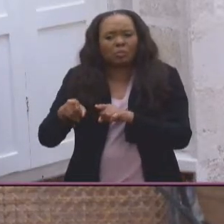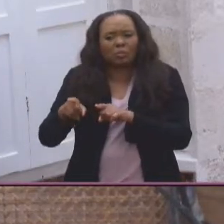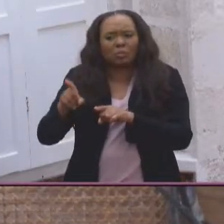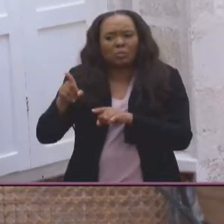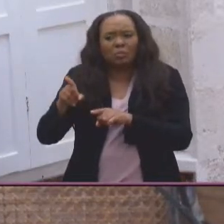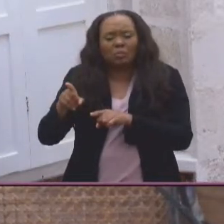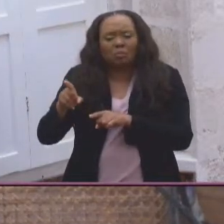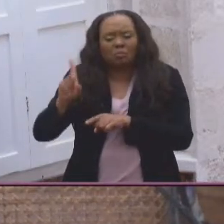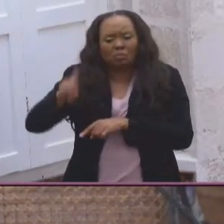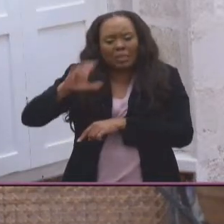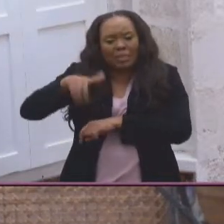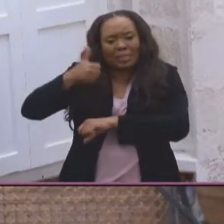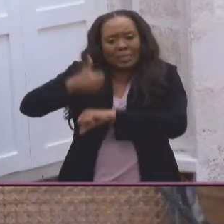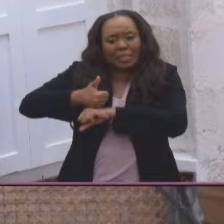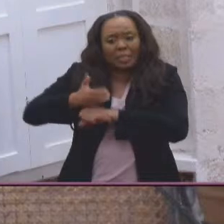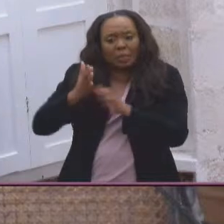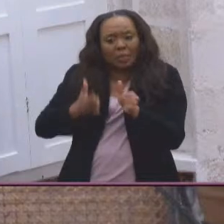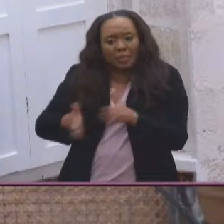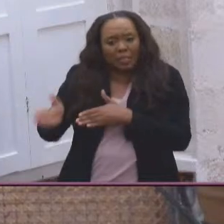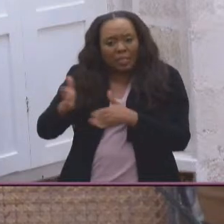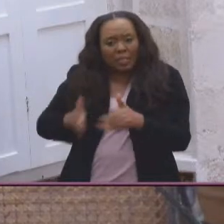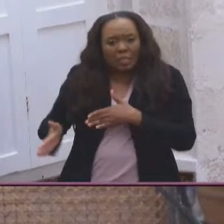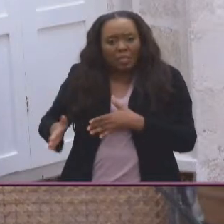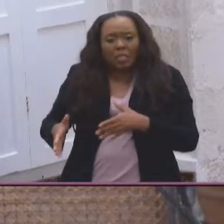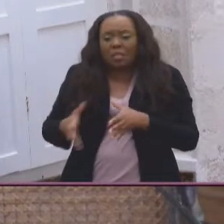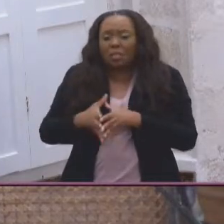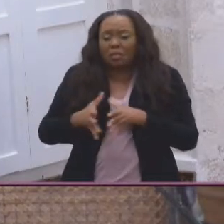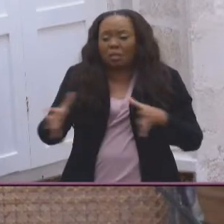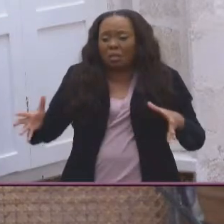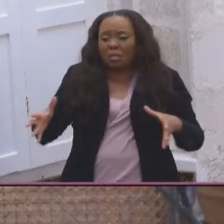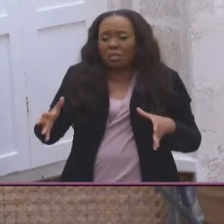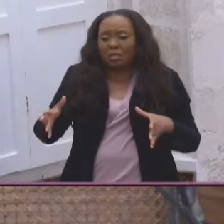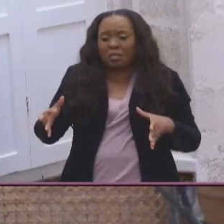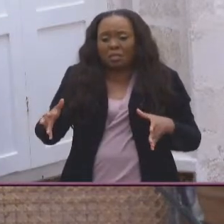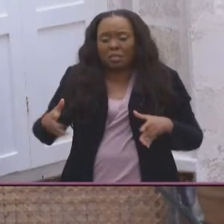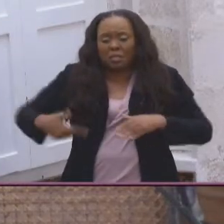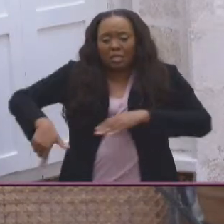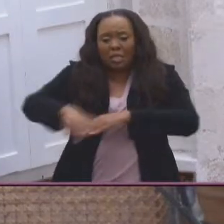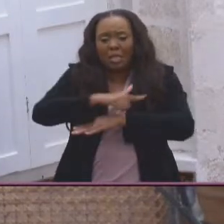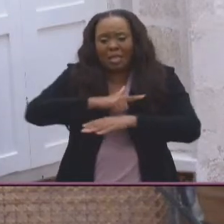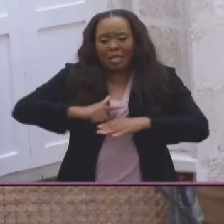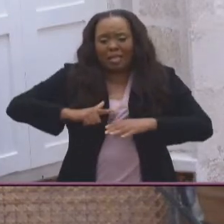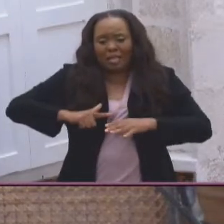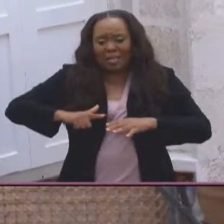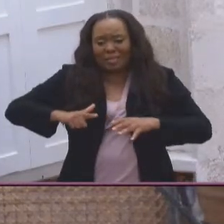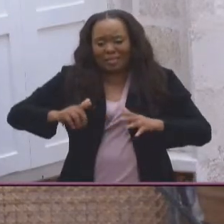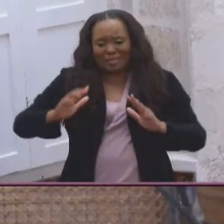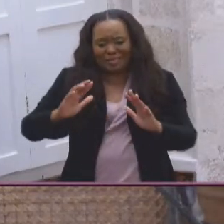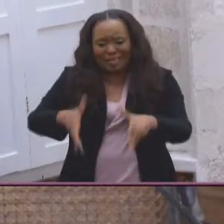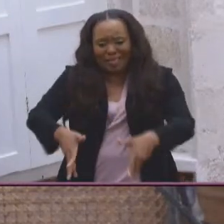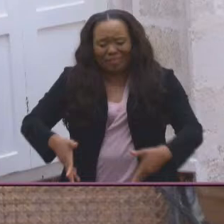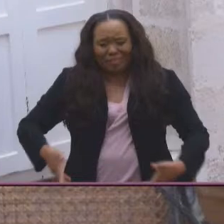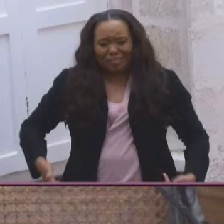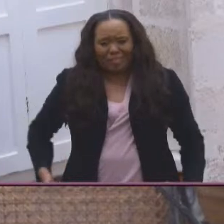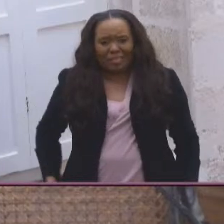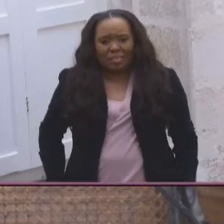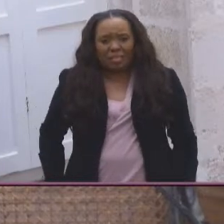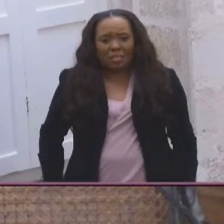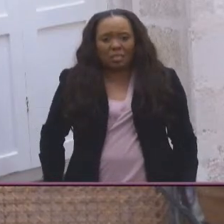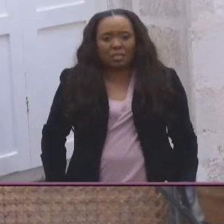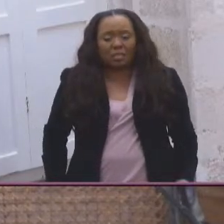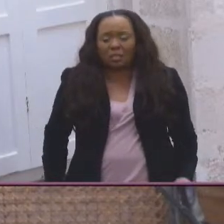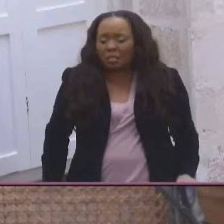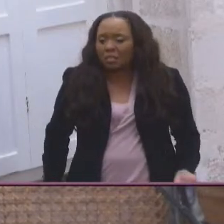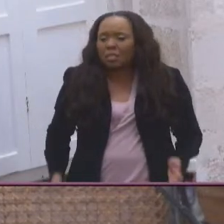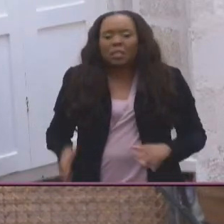How will it deal with all of its properties which are neglected and abandoned? Don't just sell them to foreign investors